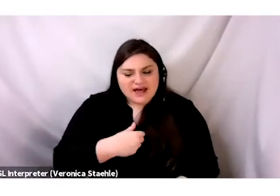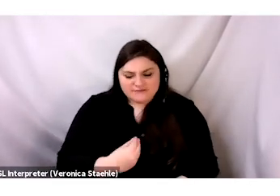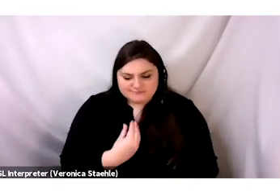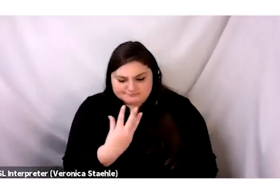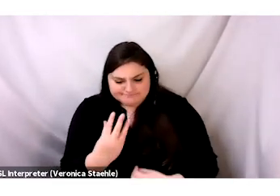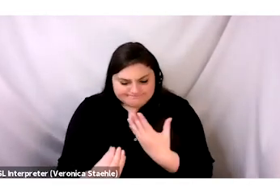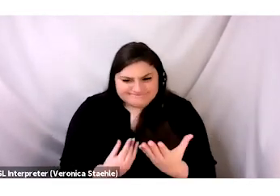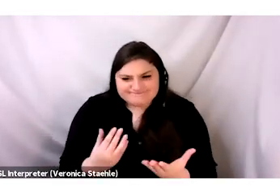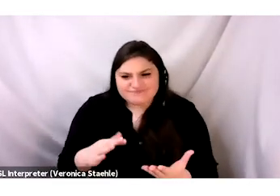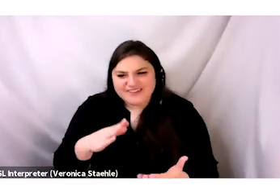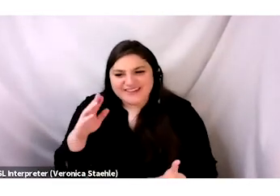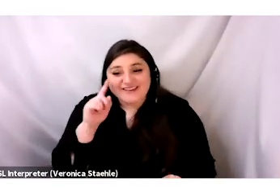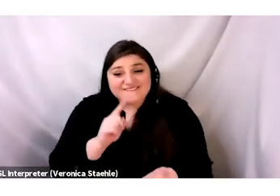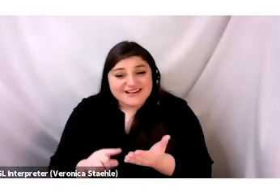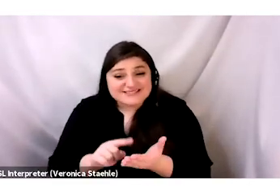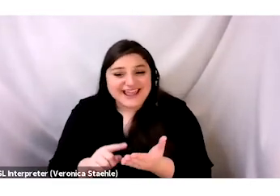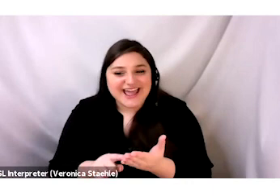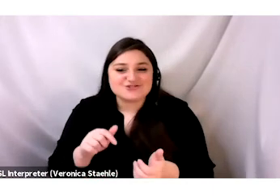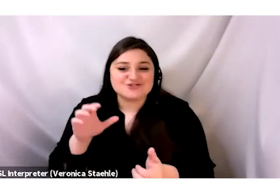investigation and in our search towards justice.